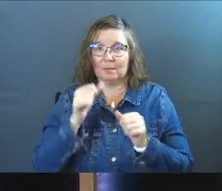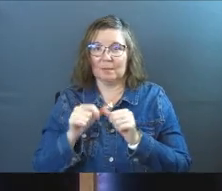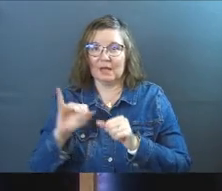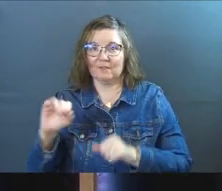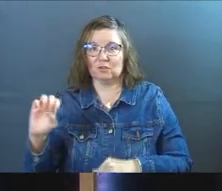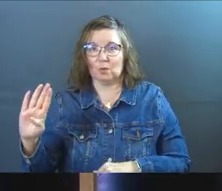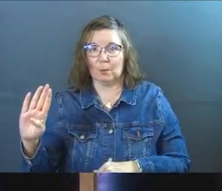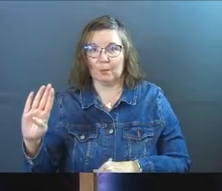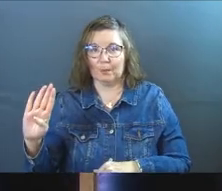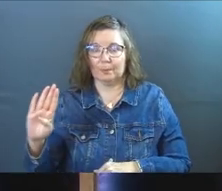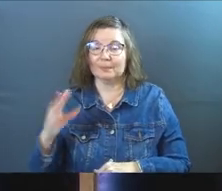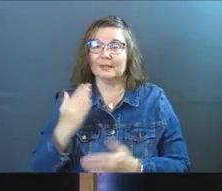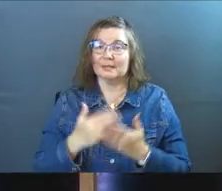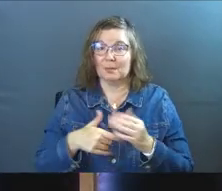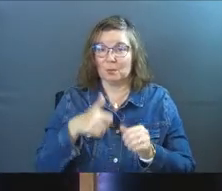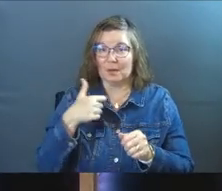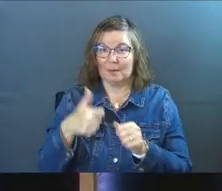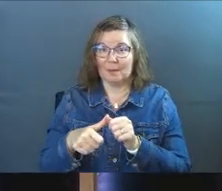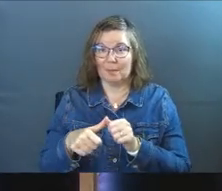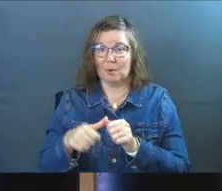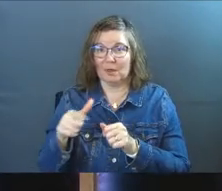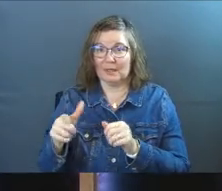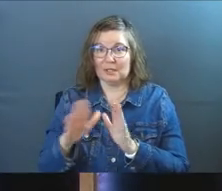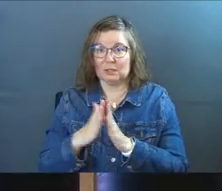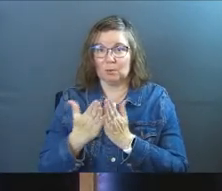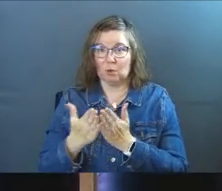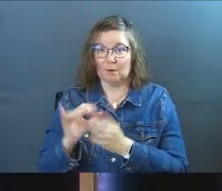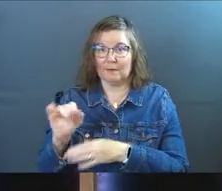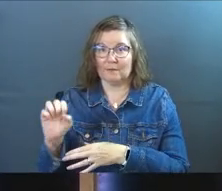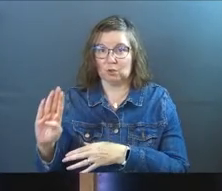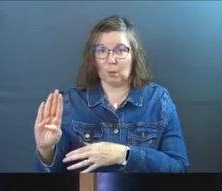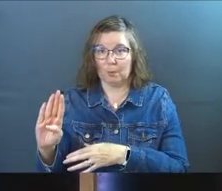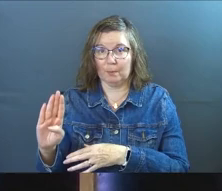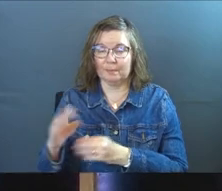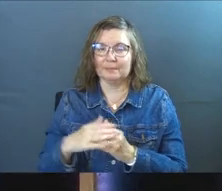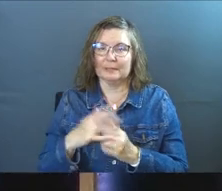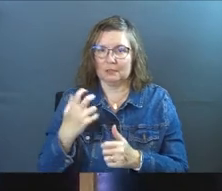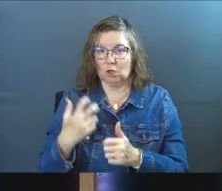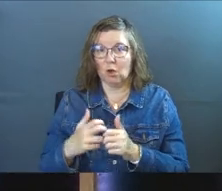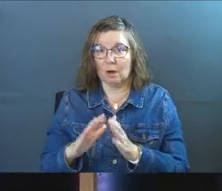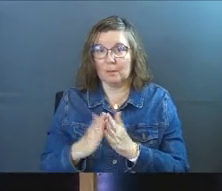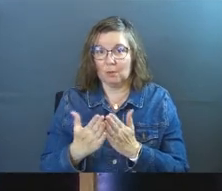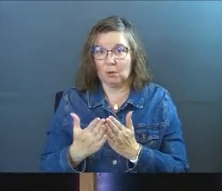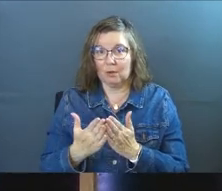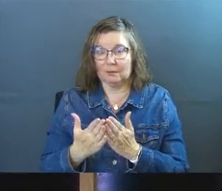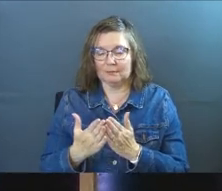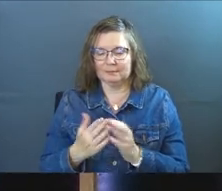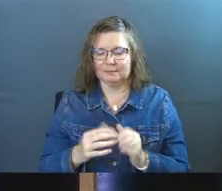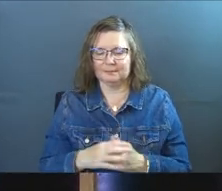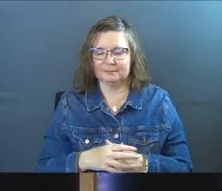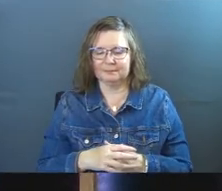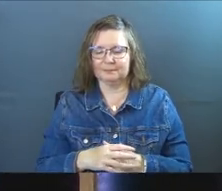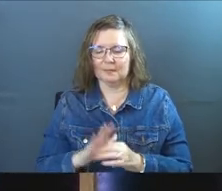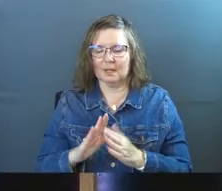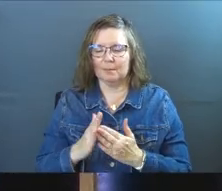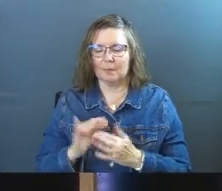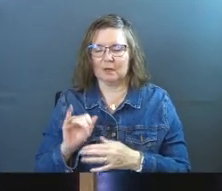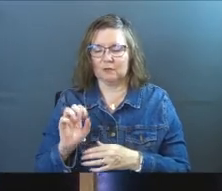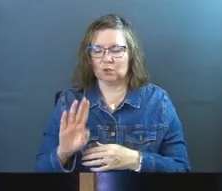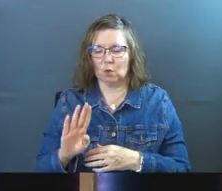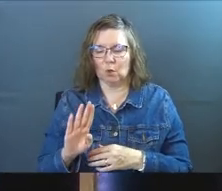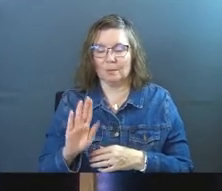Job. And some of you guys remember this book of Job. It's a hard book, by the way. The book of